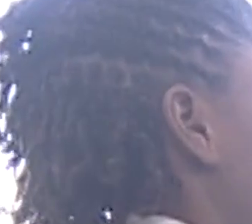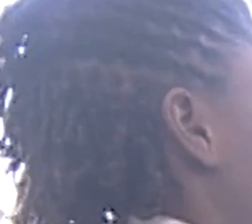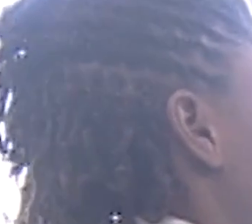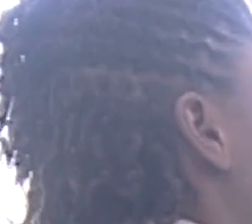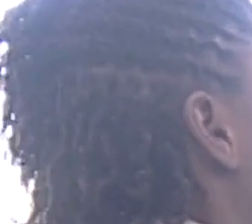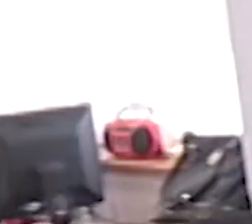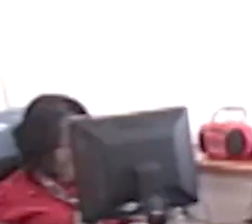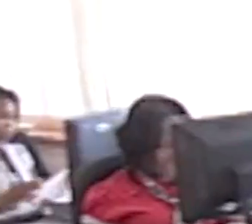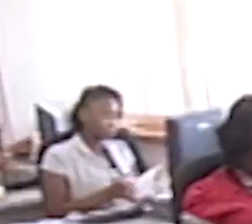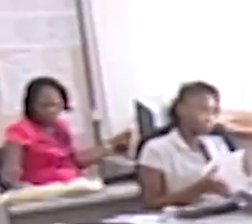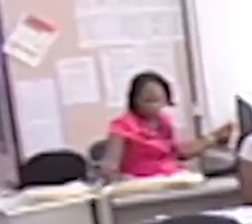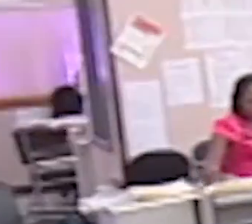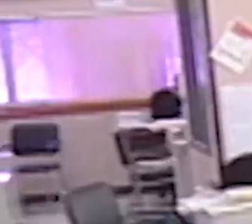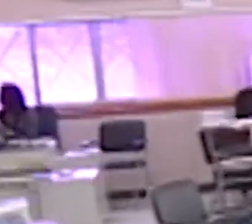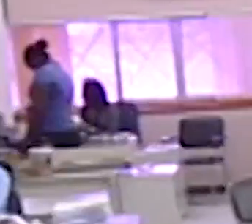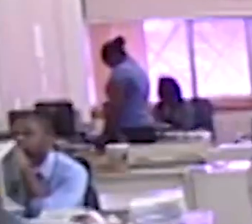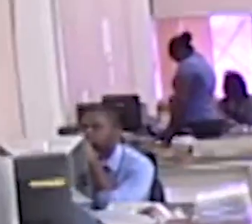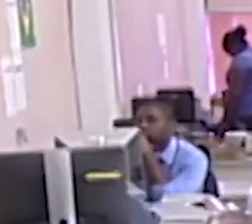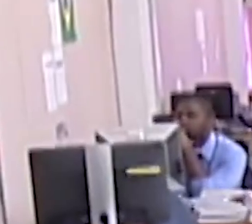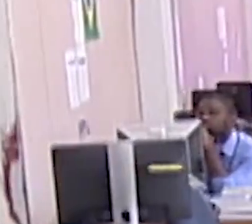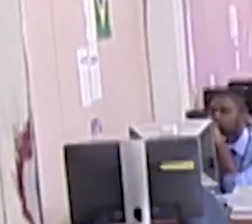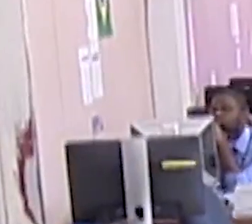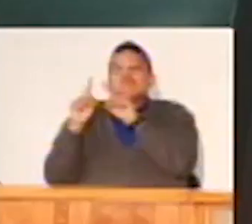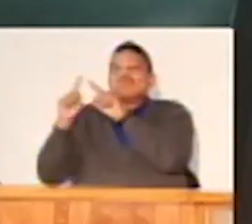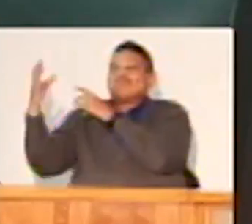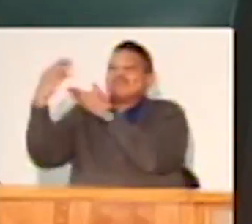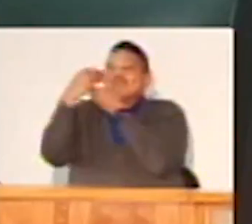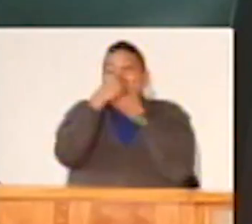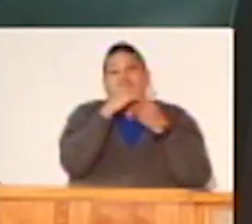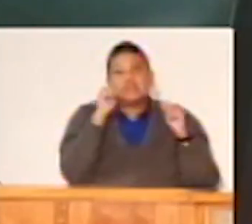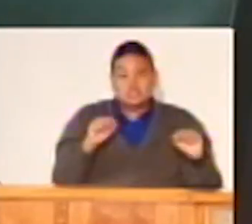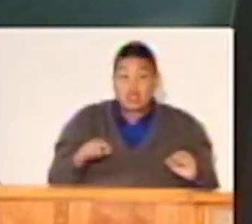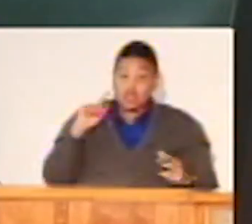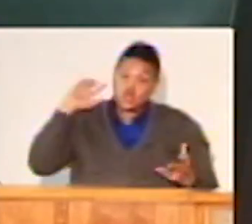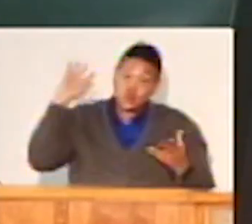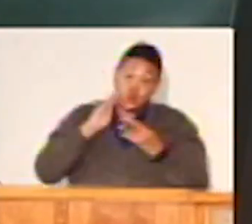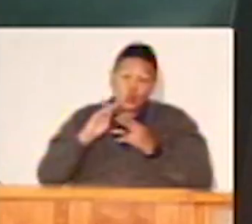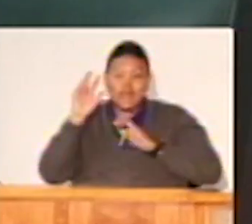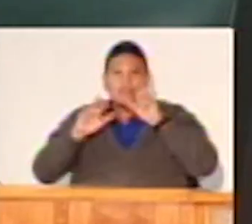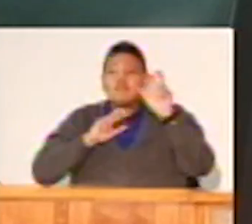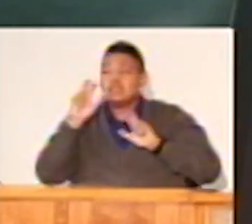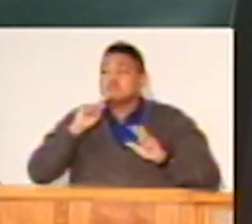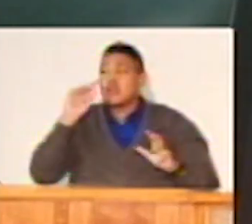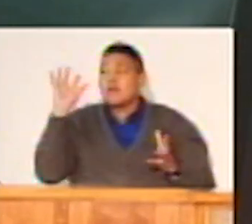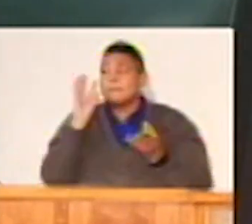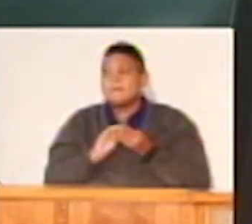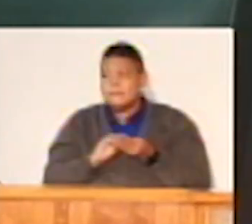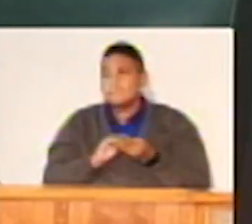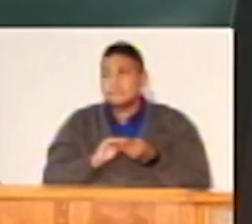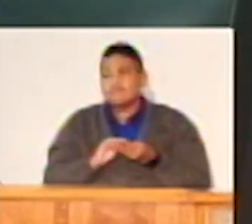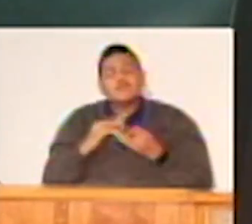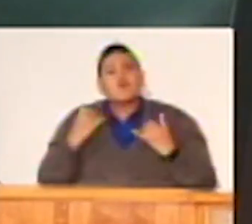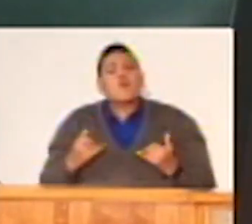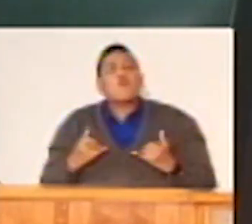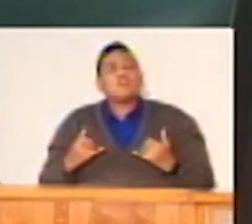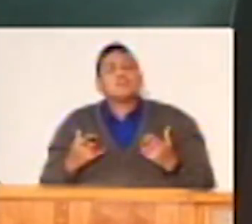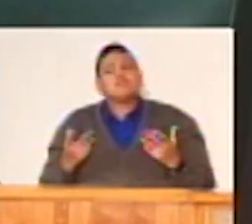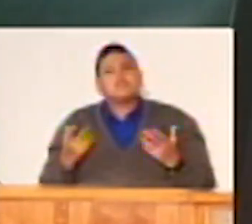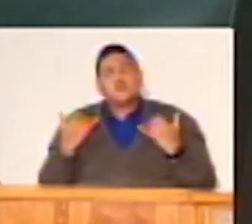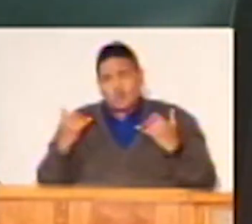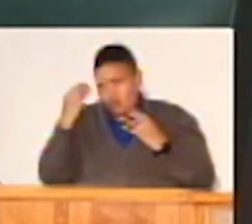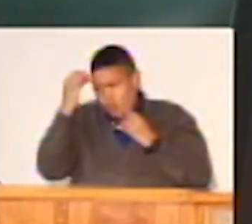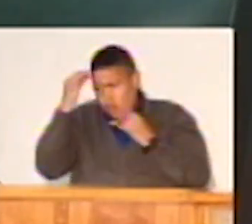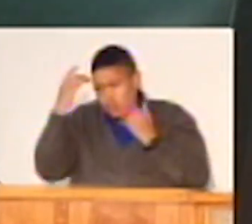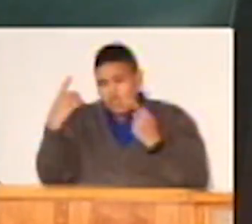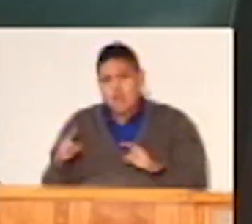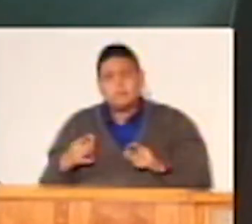accelerate investment projects stuck in government red tape. The total investment package currently under consideration,